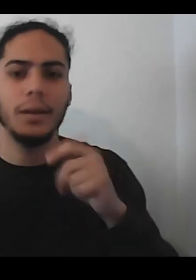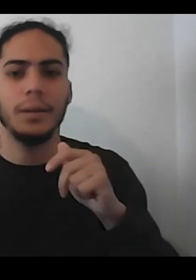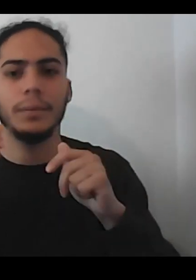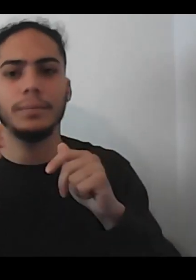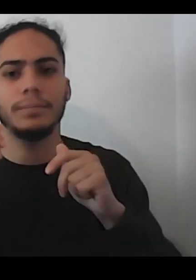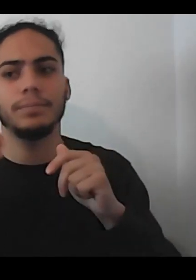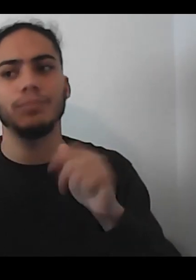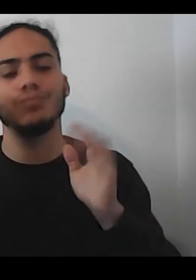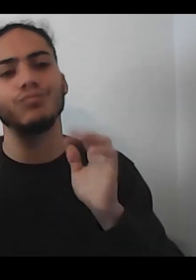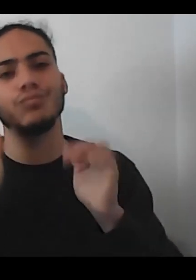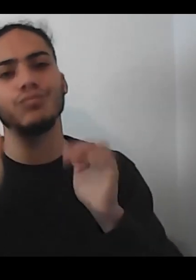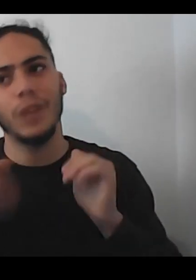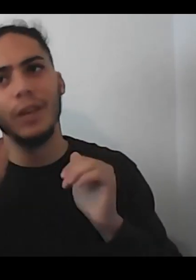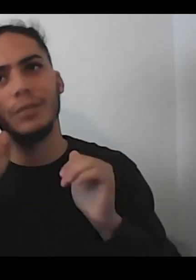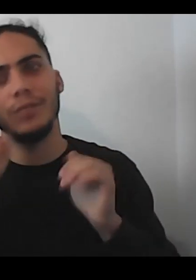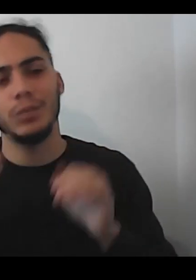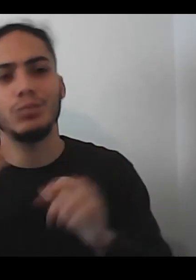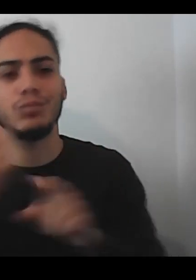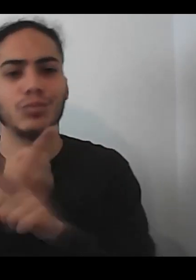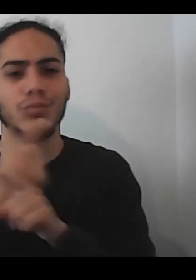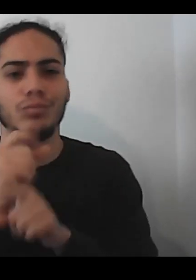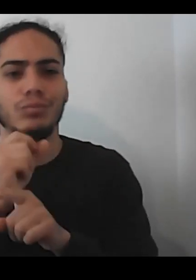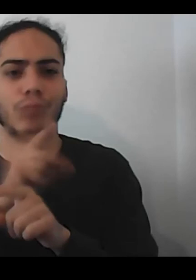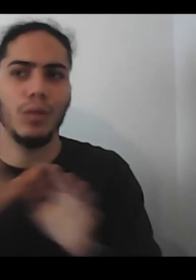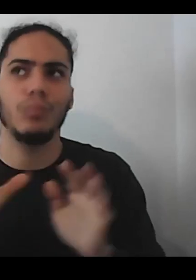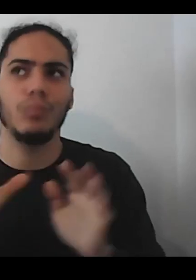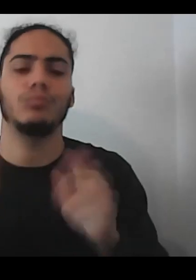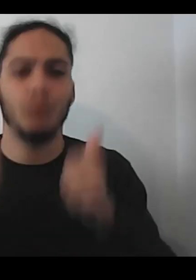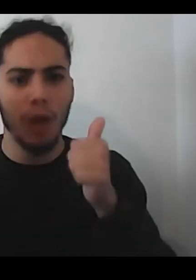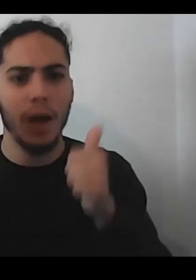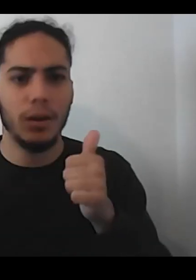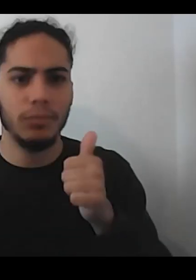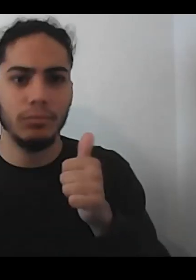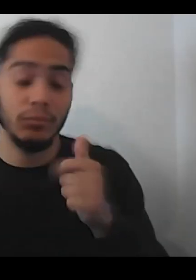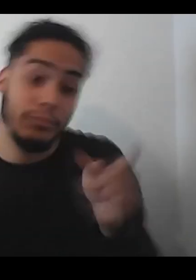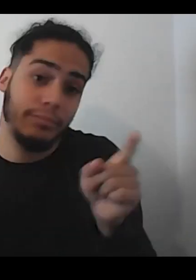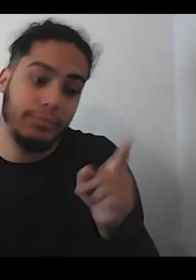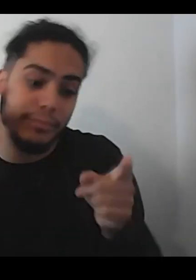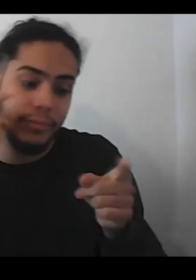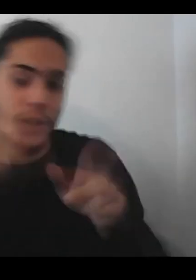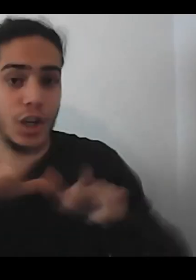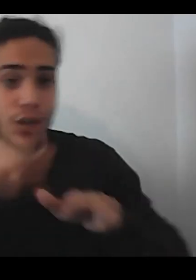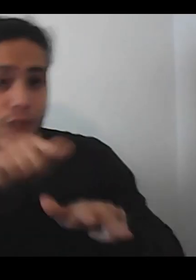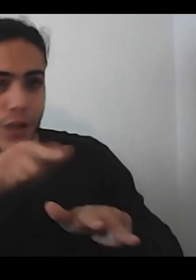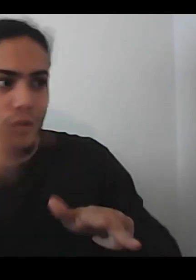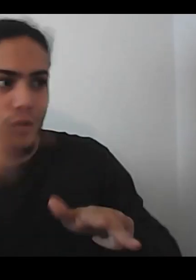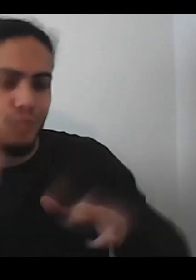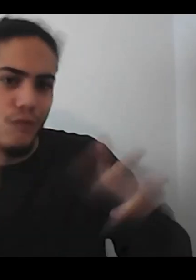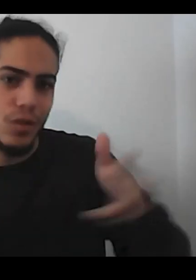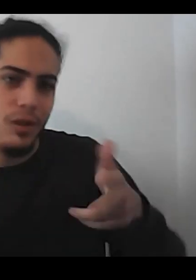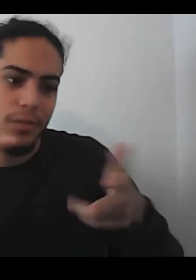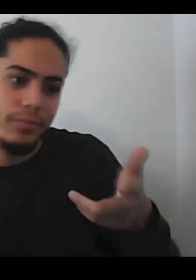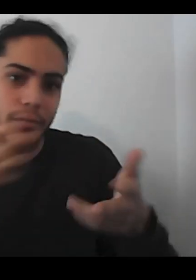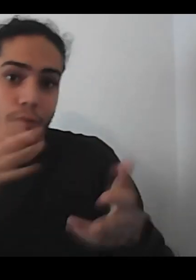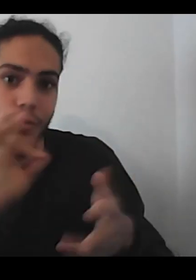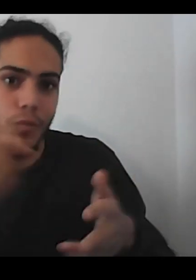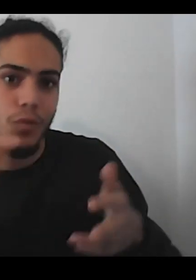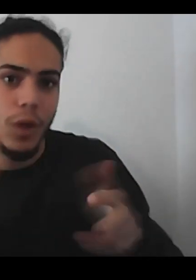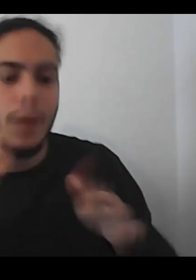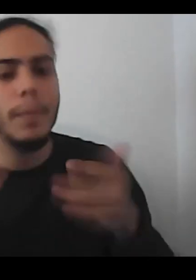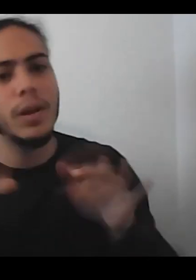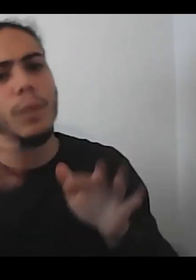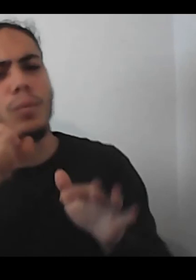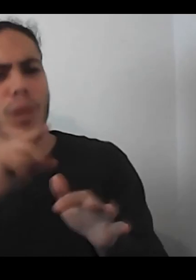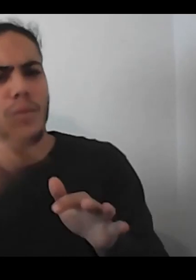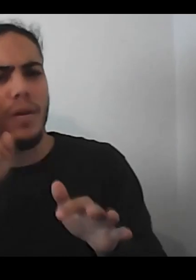not see in the configuration in this demonstration, but that you can see already on the translator that we